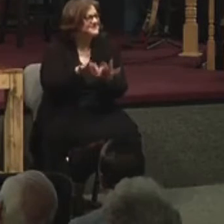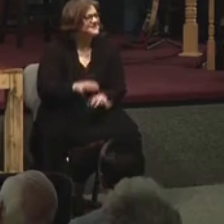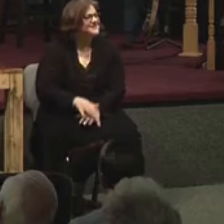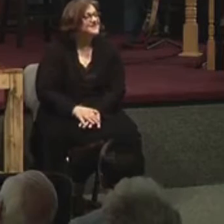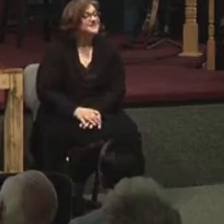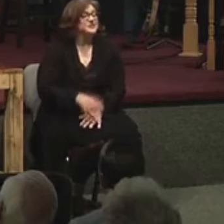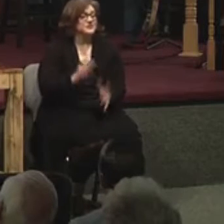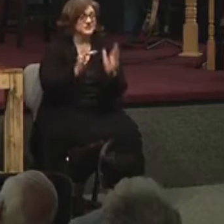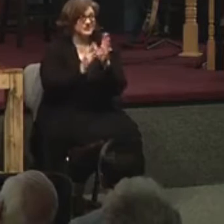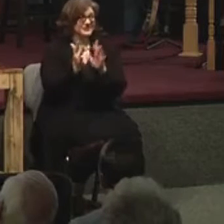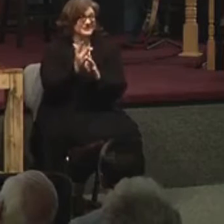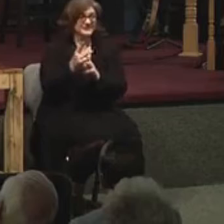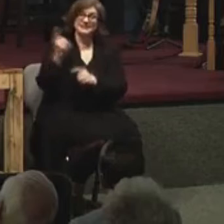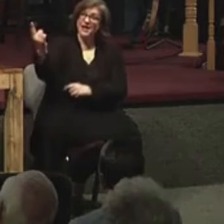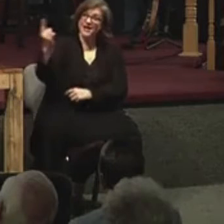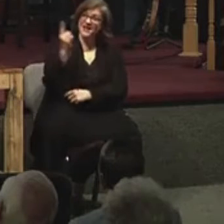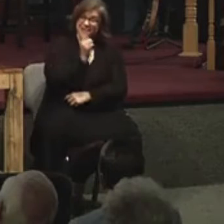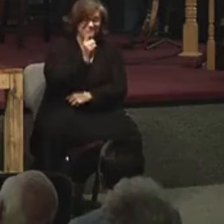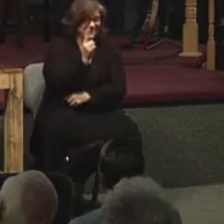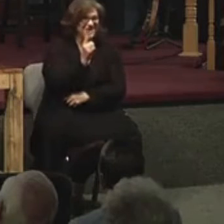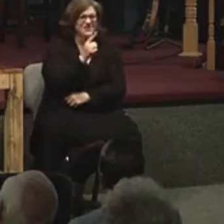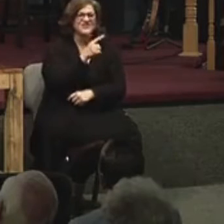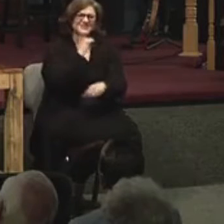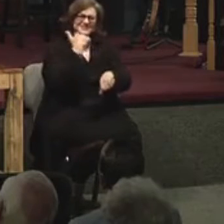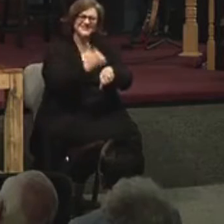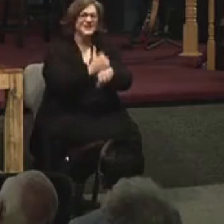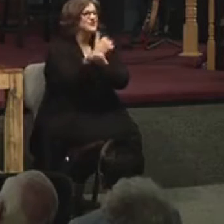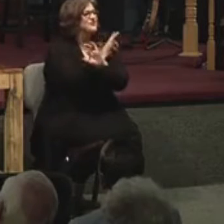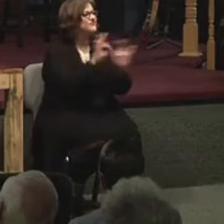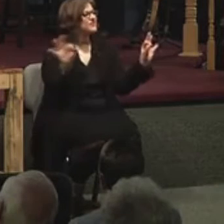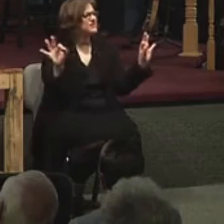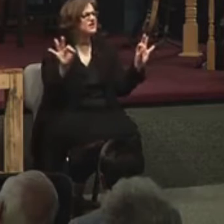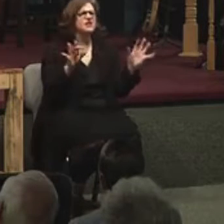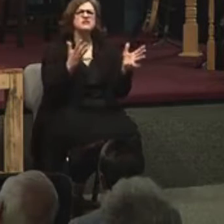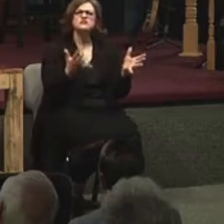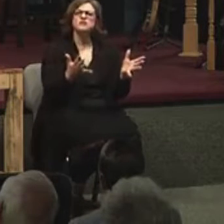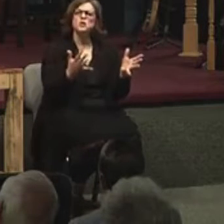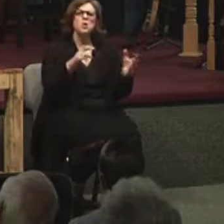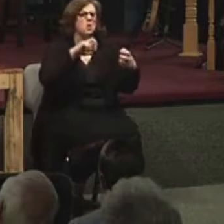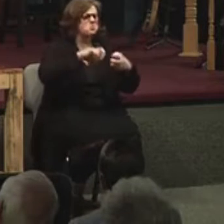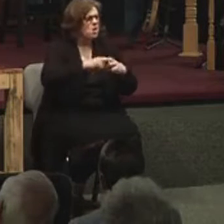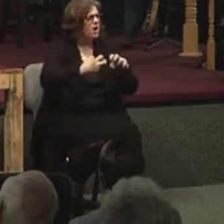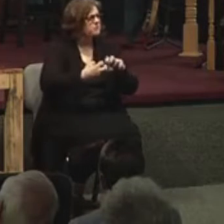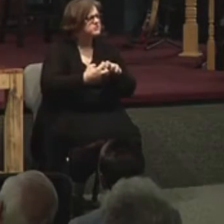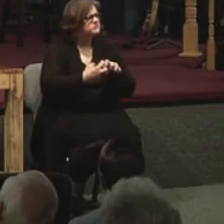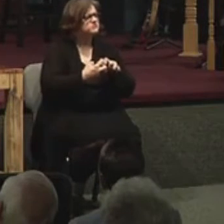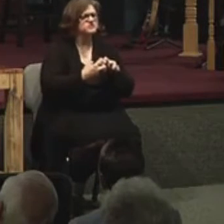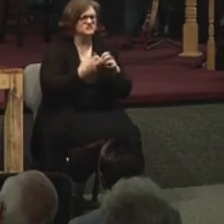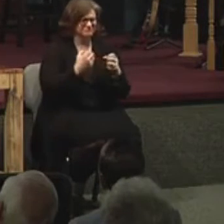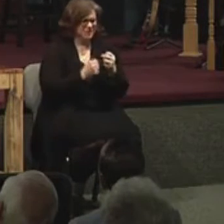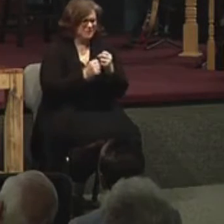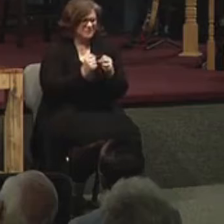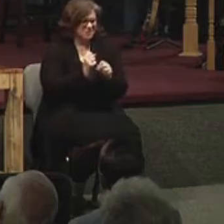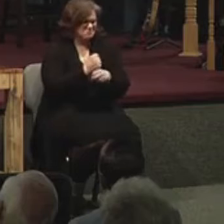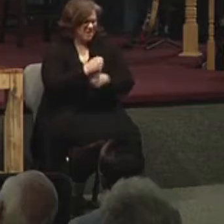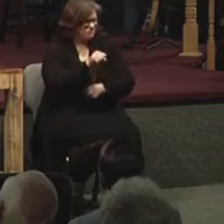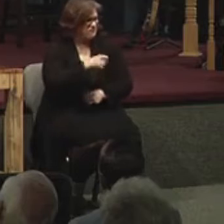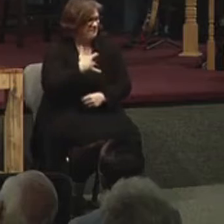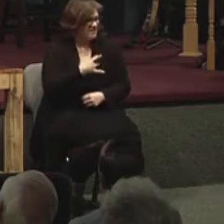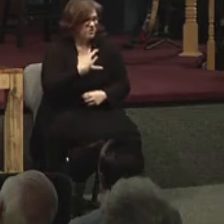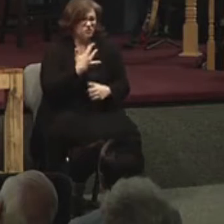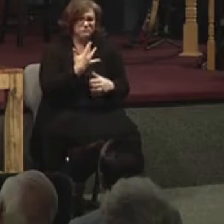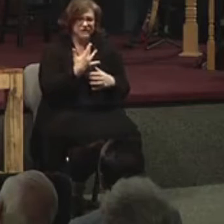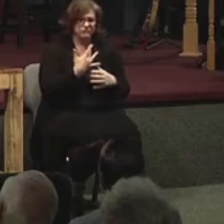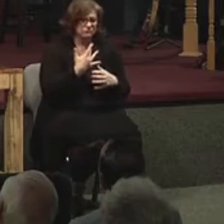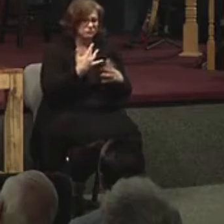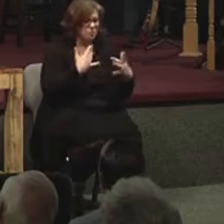forever. So take whatever it is that is causing you worry. Take your wants, take your desires, and cast them